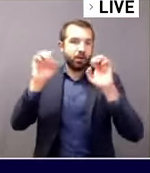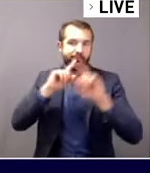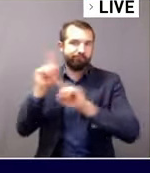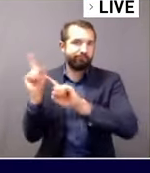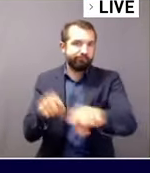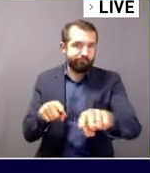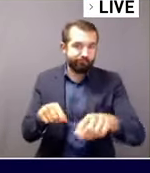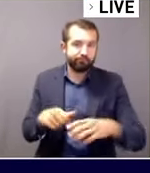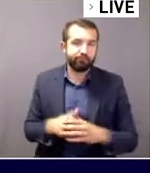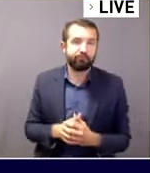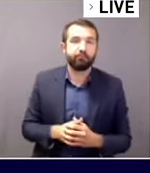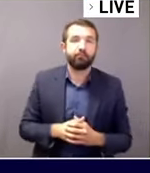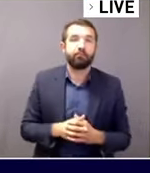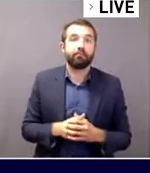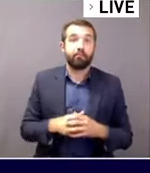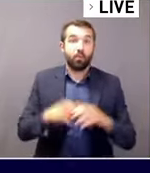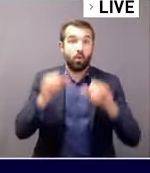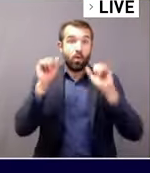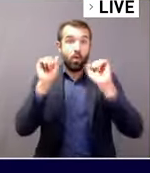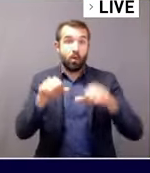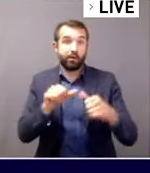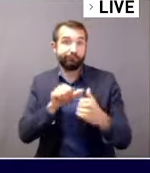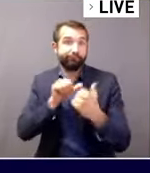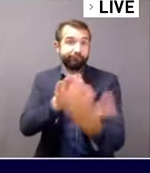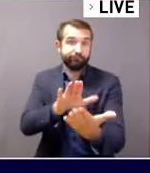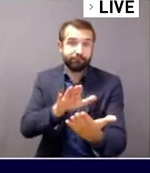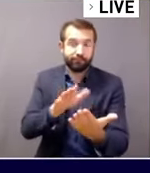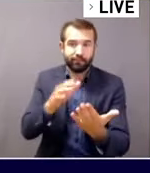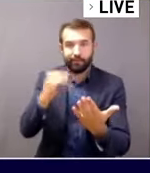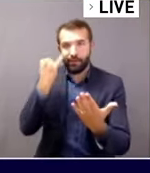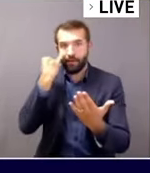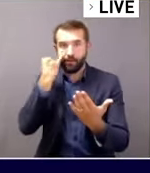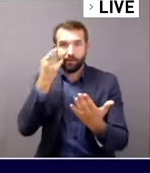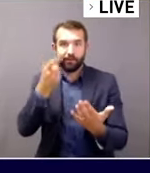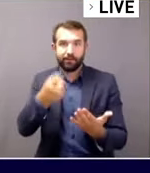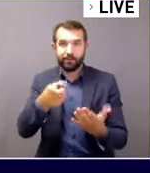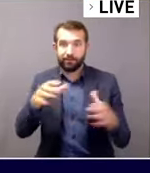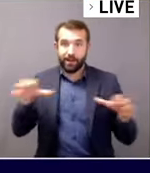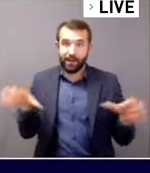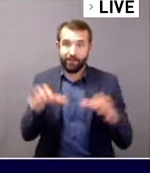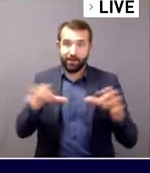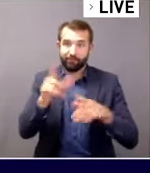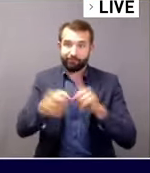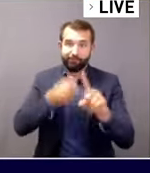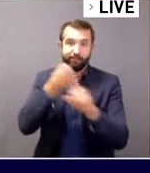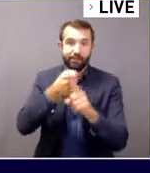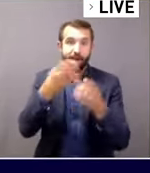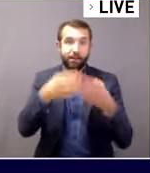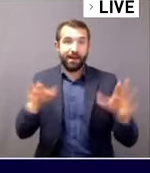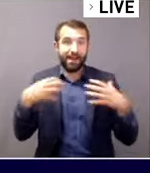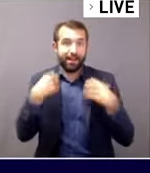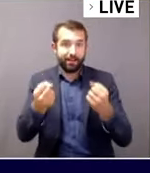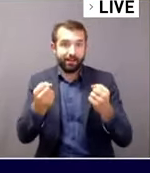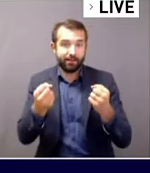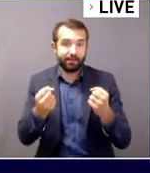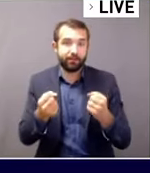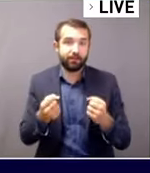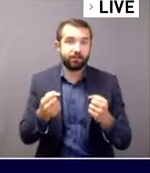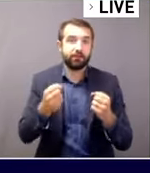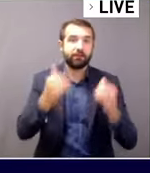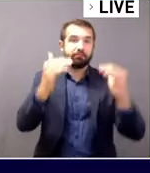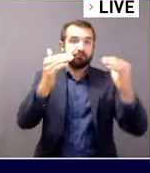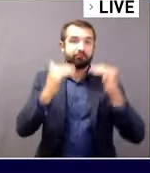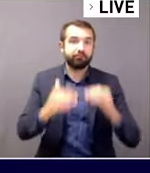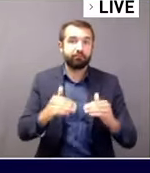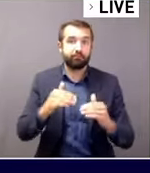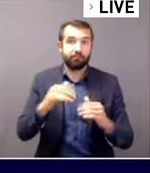health if there's an activity that puts people in harm's way. And I was just curious, does the same apply to private religious schools? If they're not